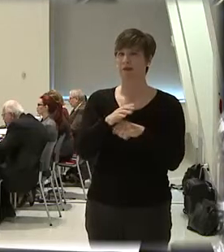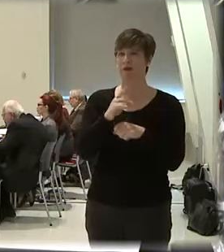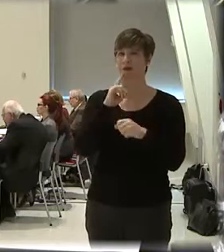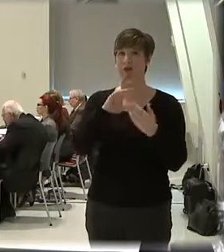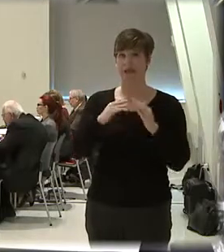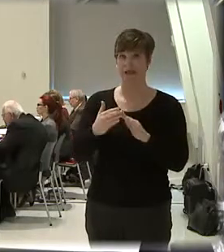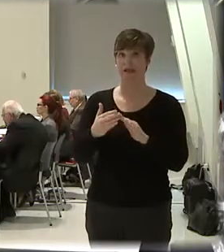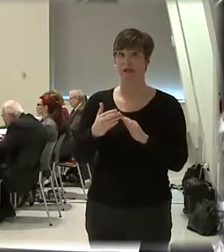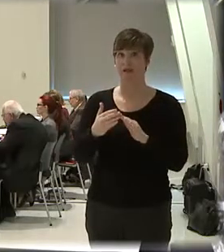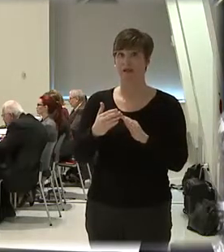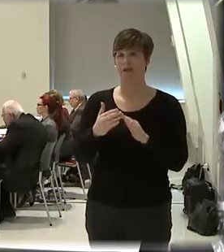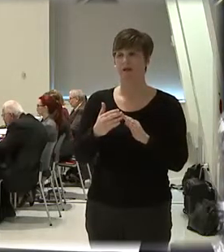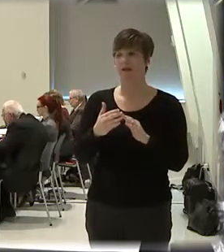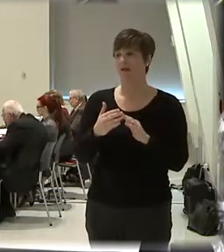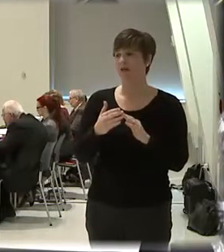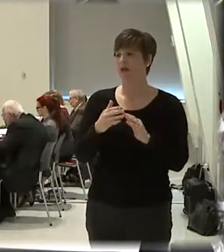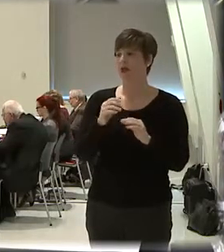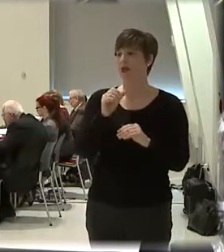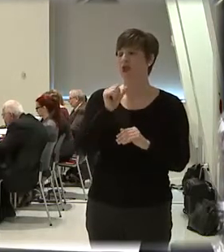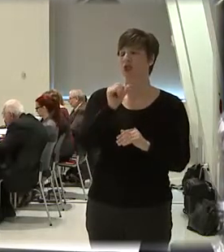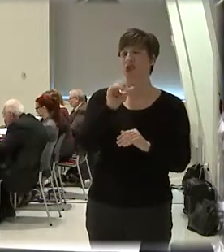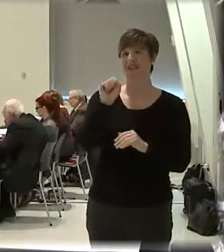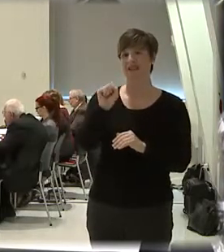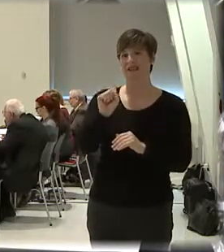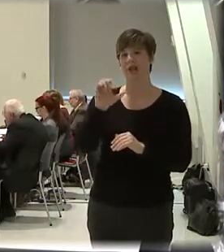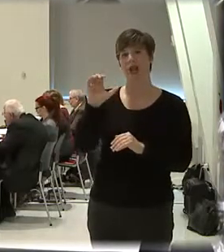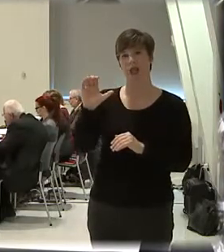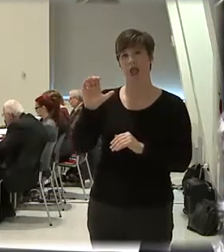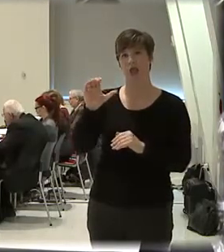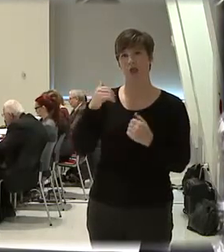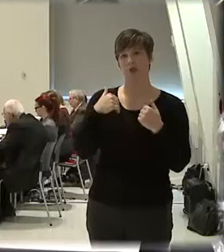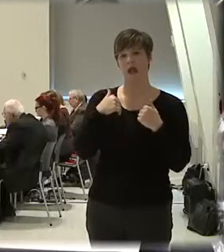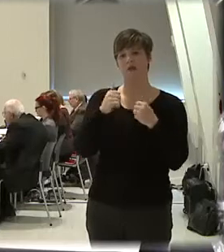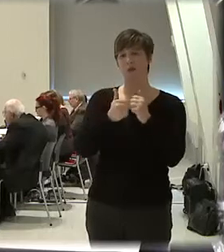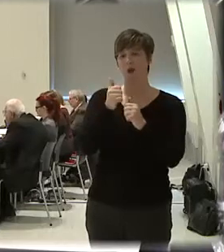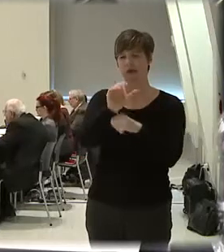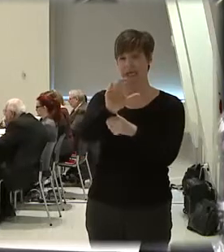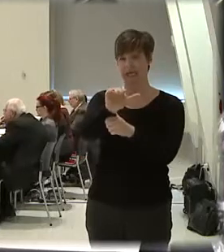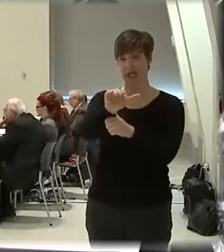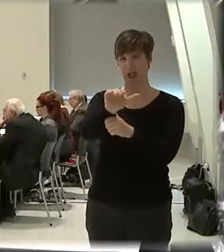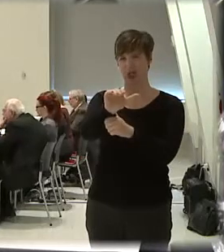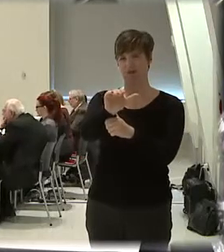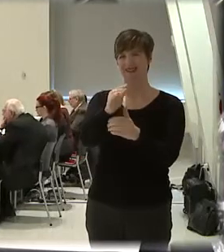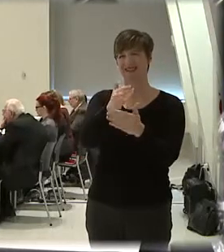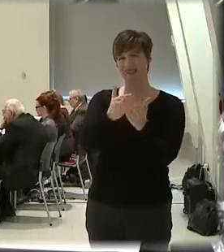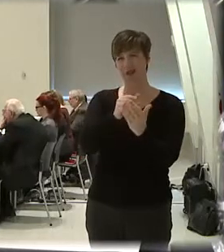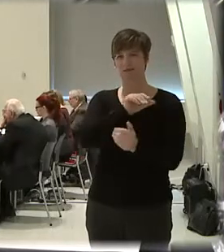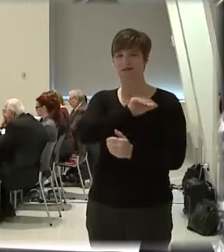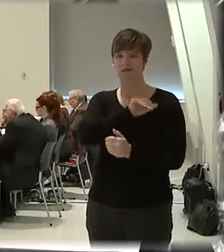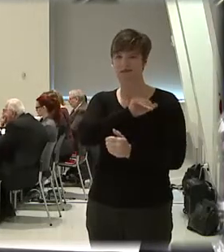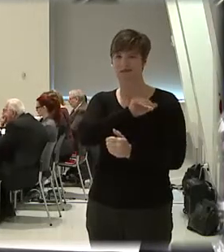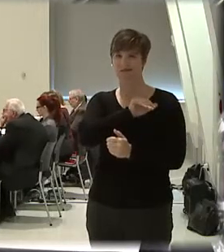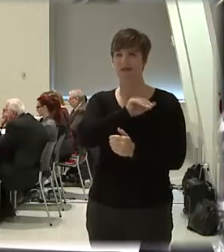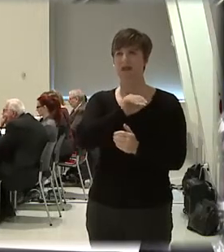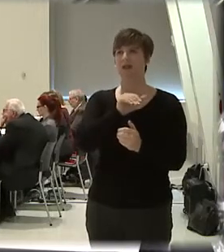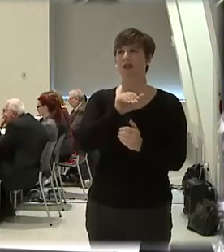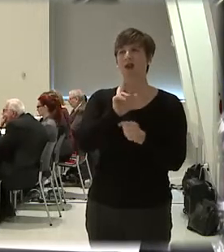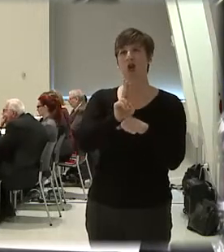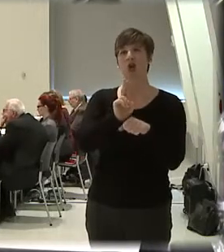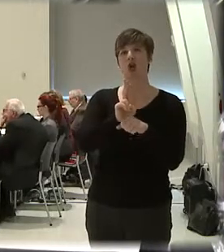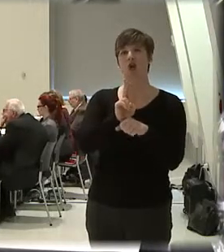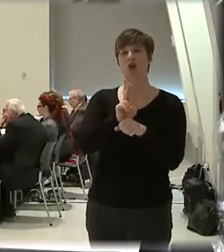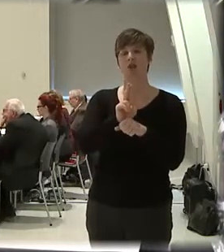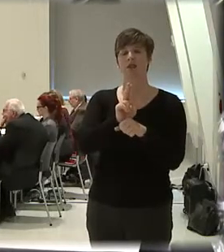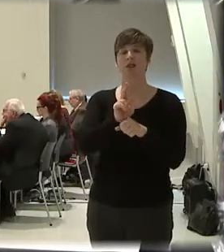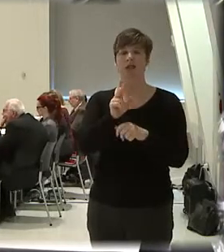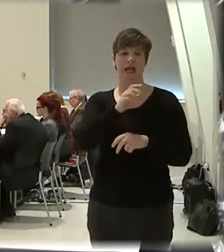city. And in South Carolina, we have mostly dash cams. We have a few body-worn cameras that are used on our walk-in